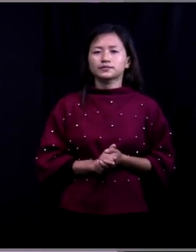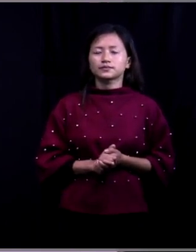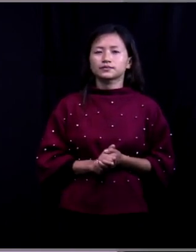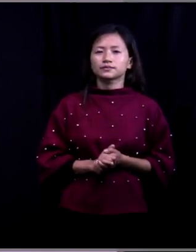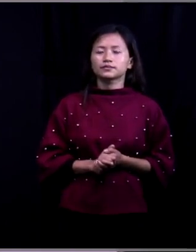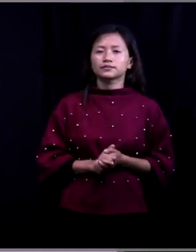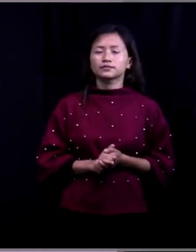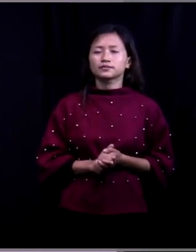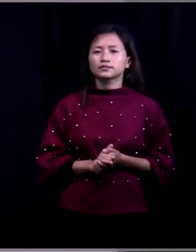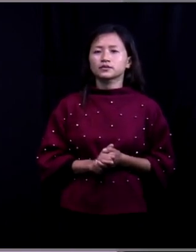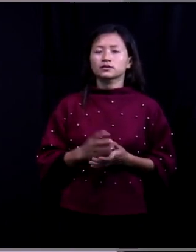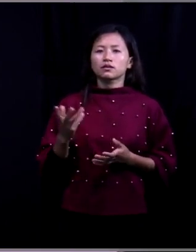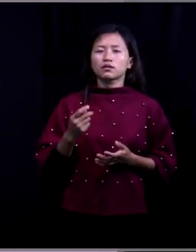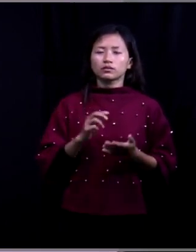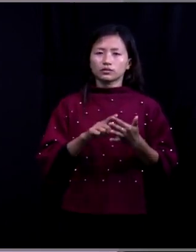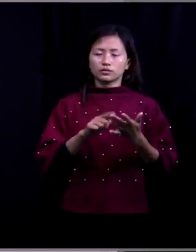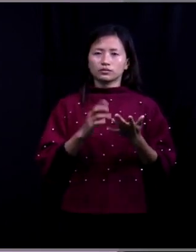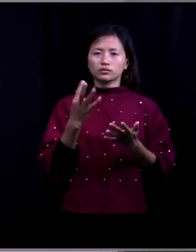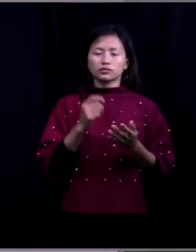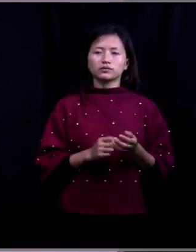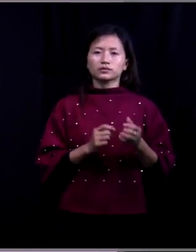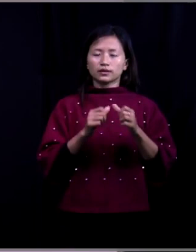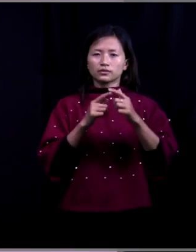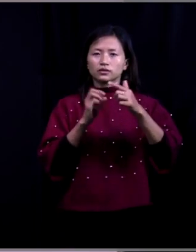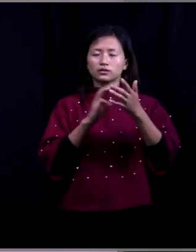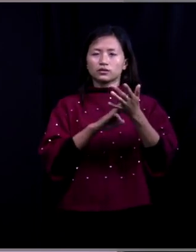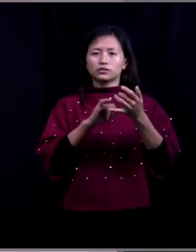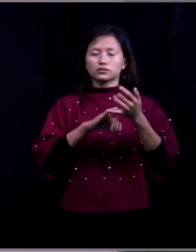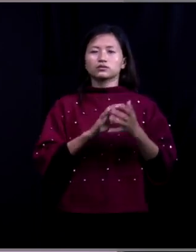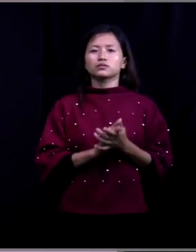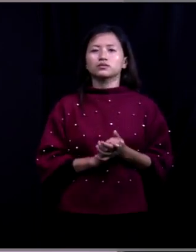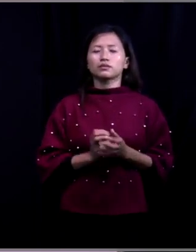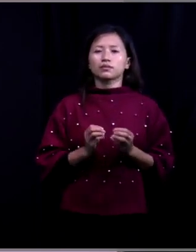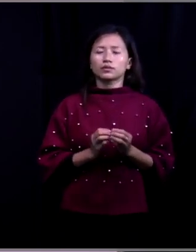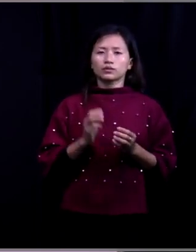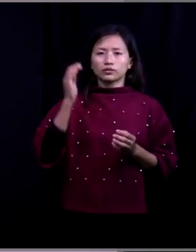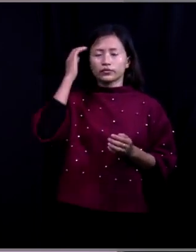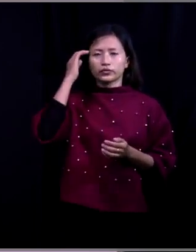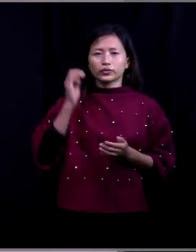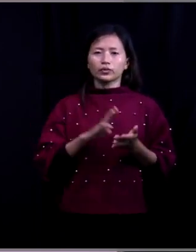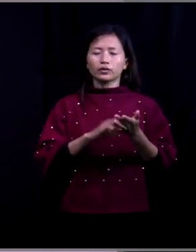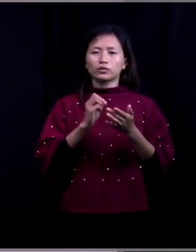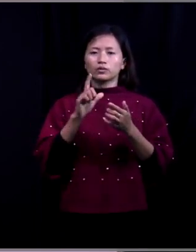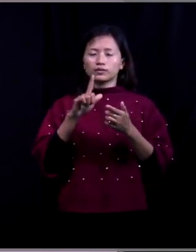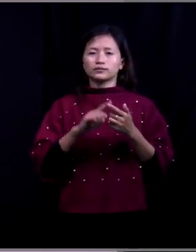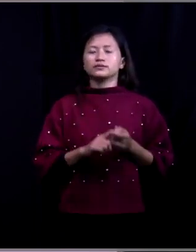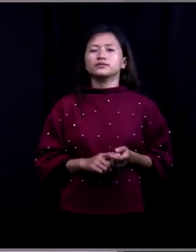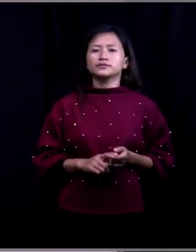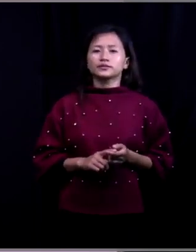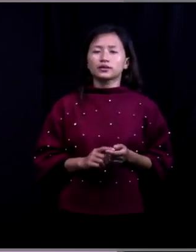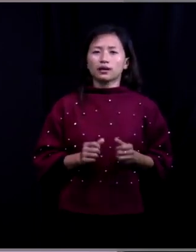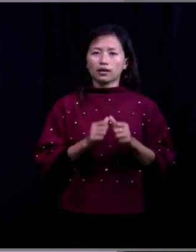So this is how we can calculate the number of atoms if we know the number of moles, if we know the atomic